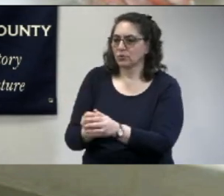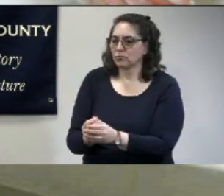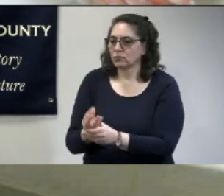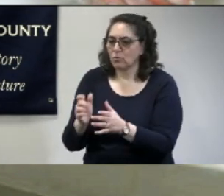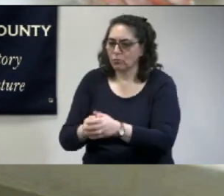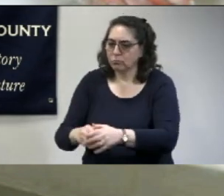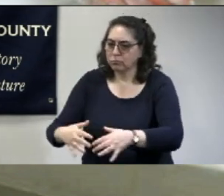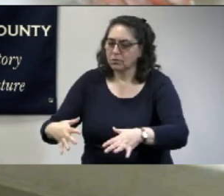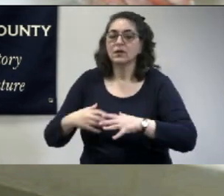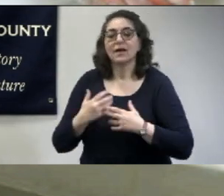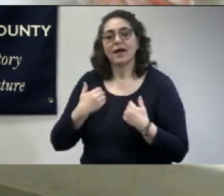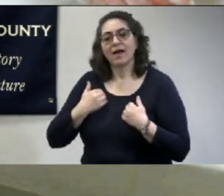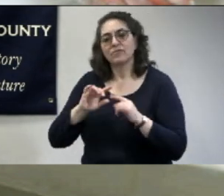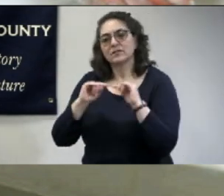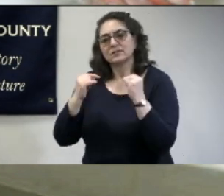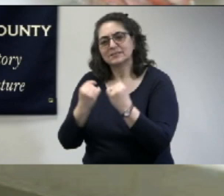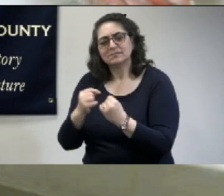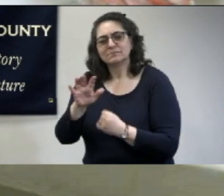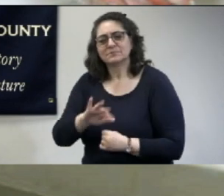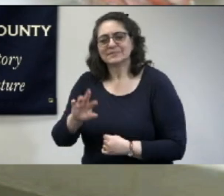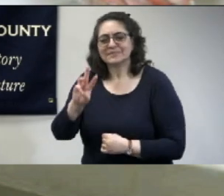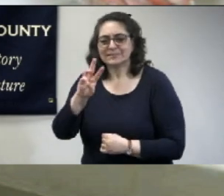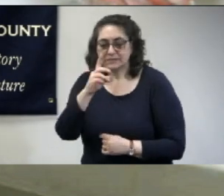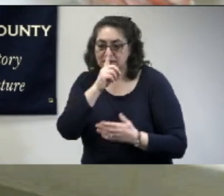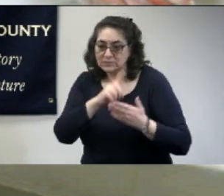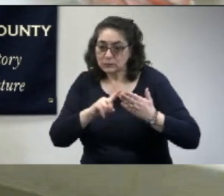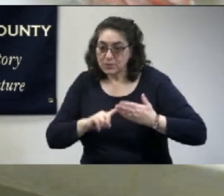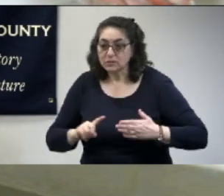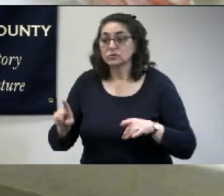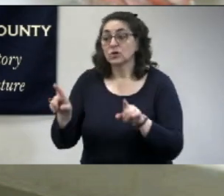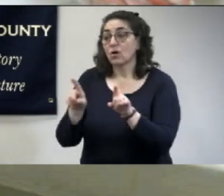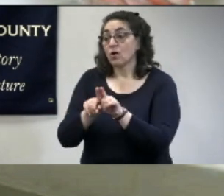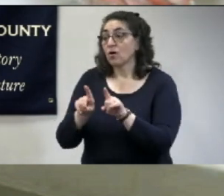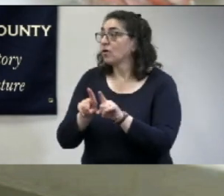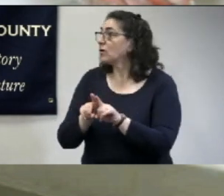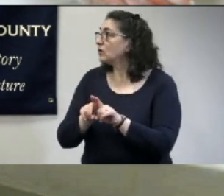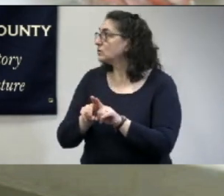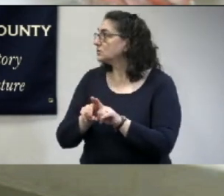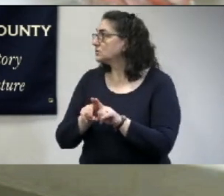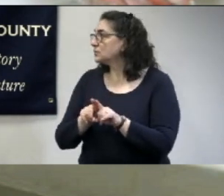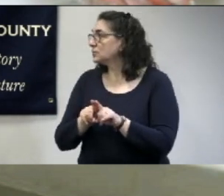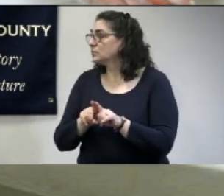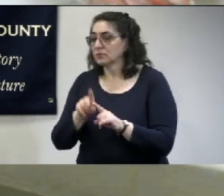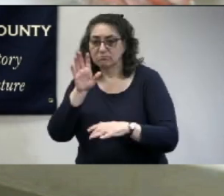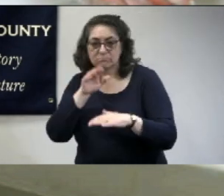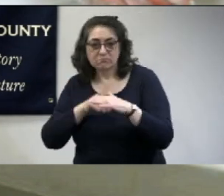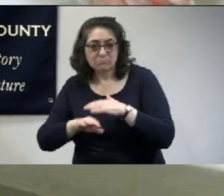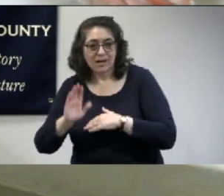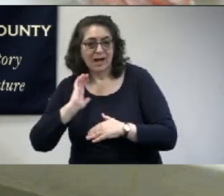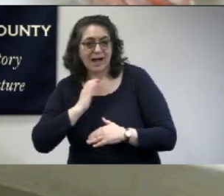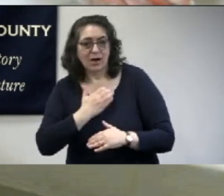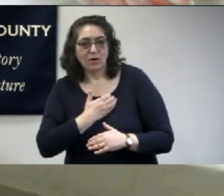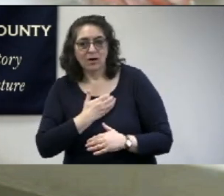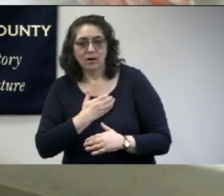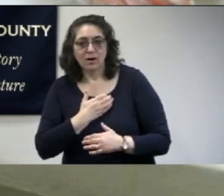six inspectors now under this. These are the ones that also go, excuse me, into our contracted municipalities